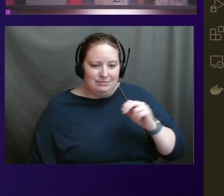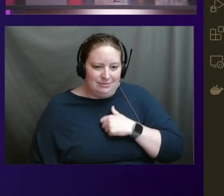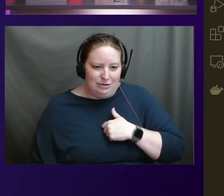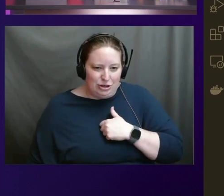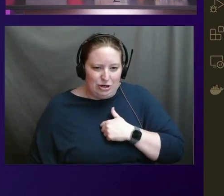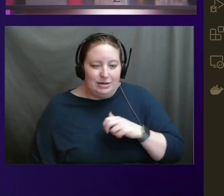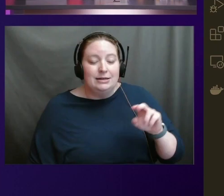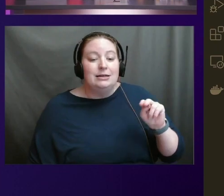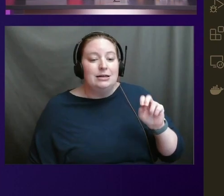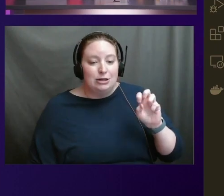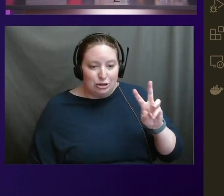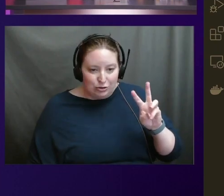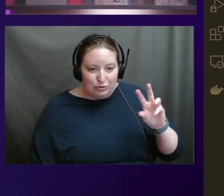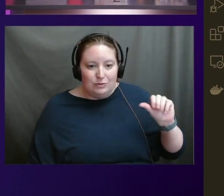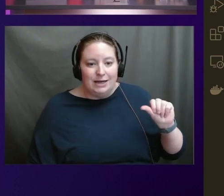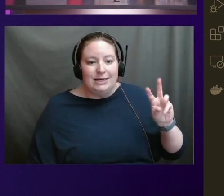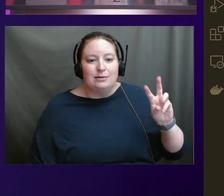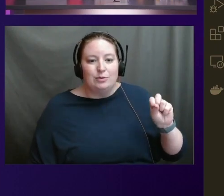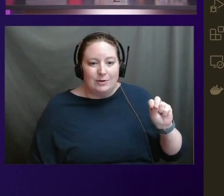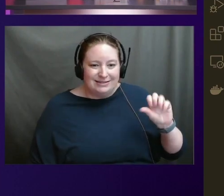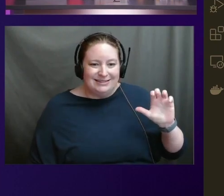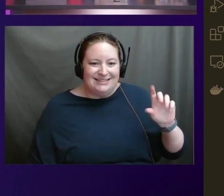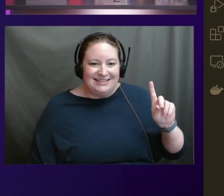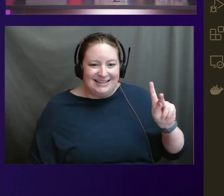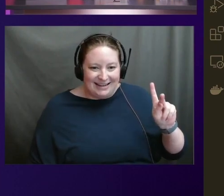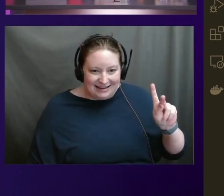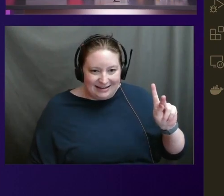new AWS CDK